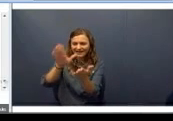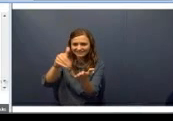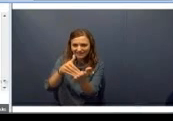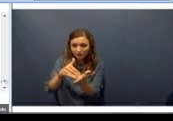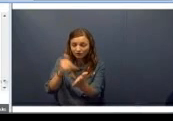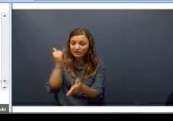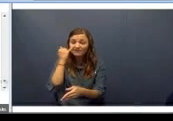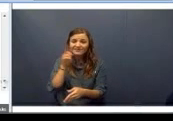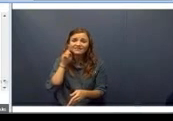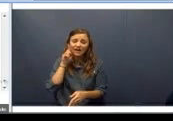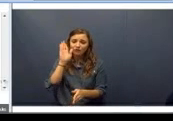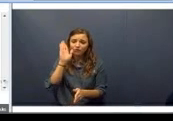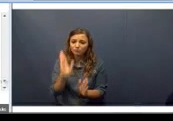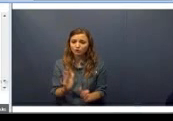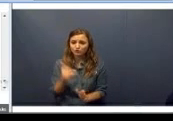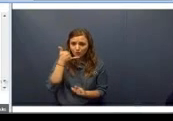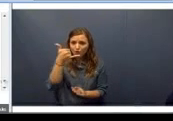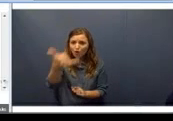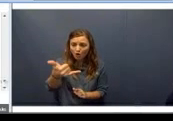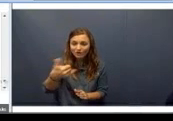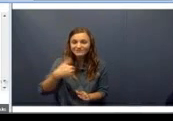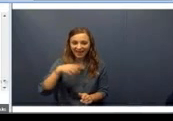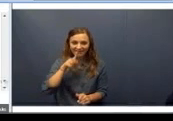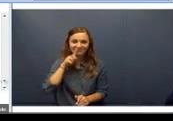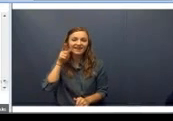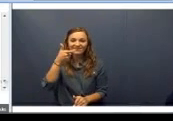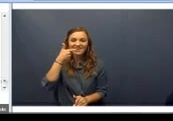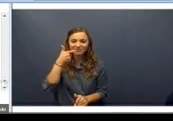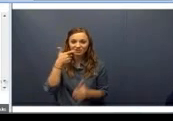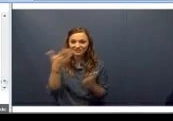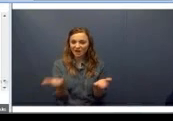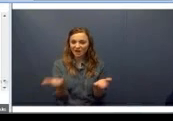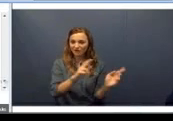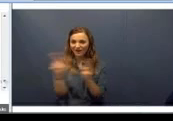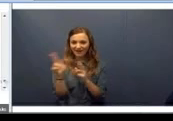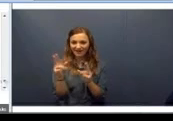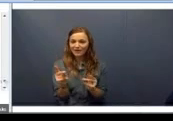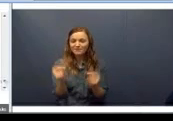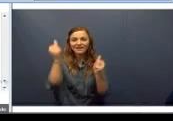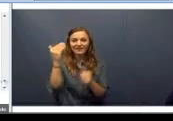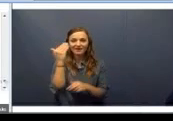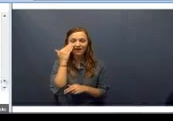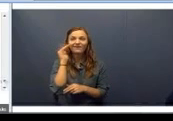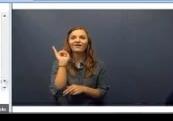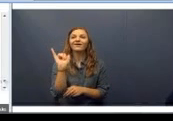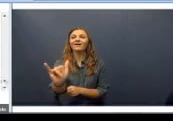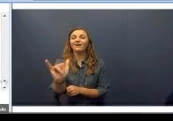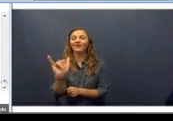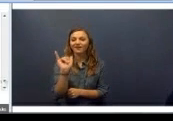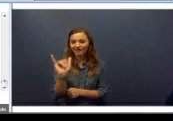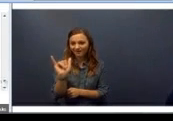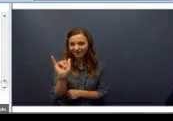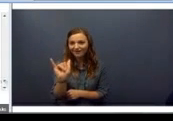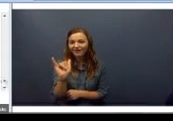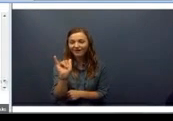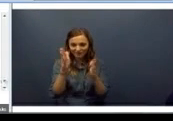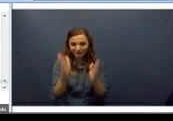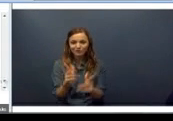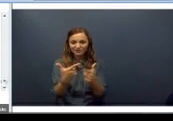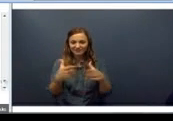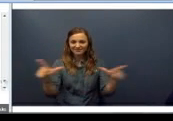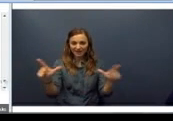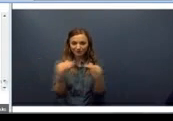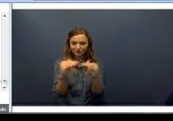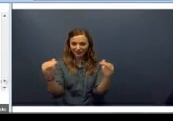was talking about with our contact center when a deaf person calls in. We have deaf agents here that